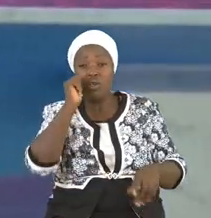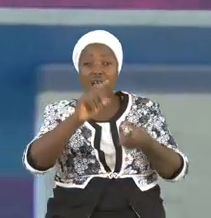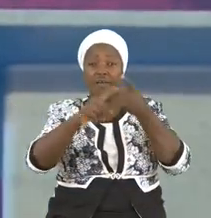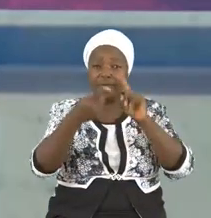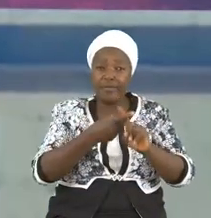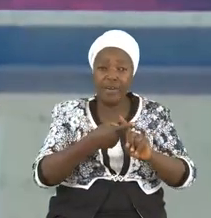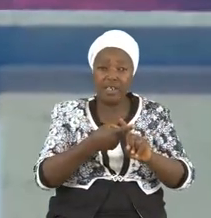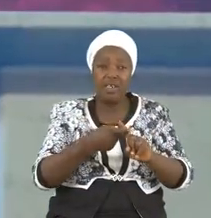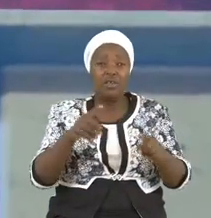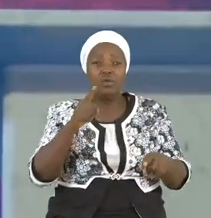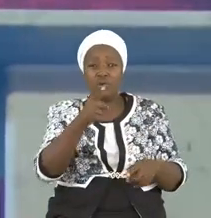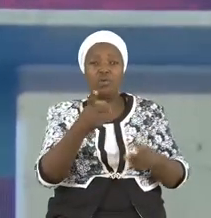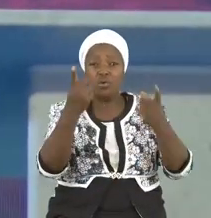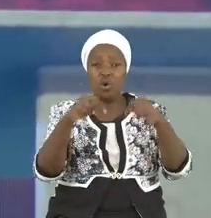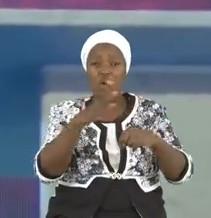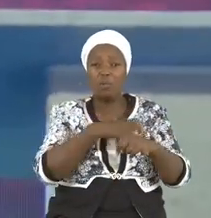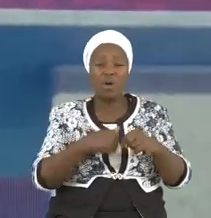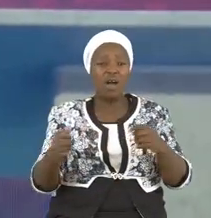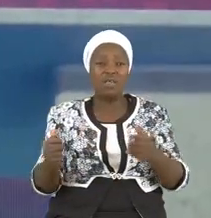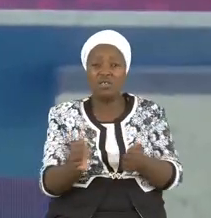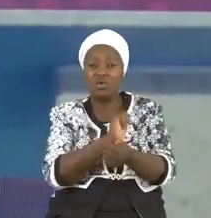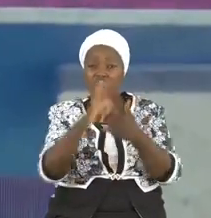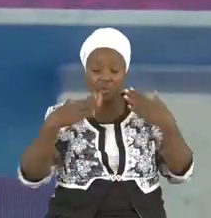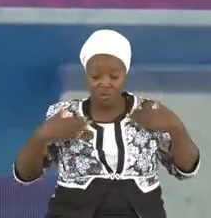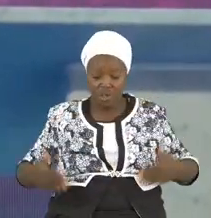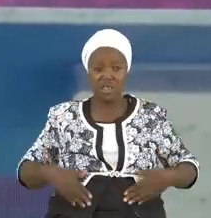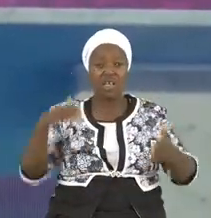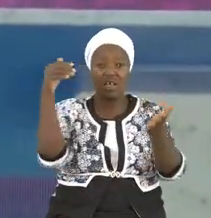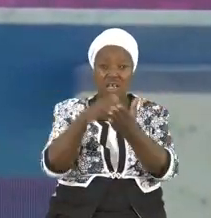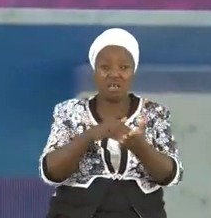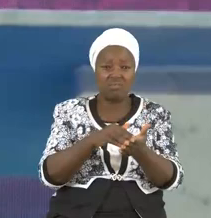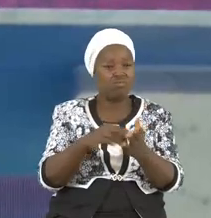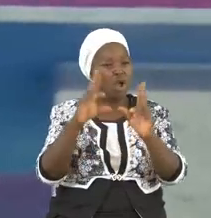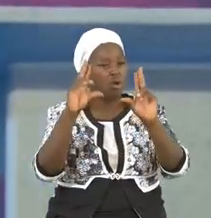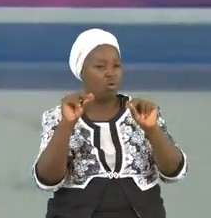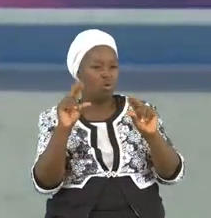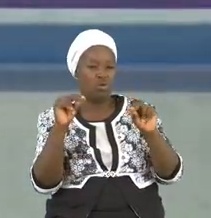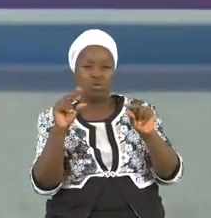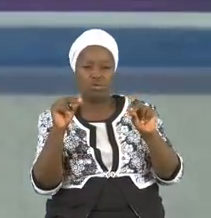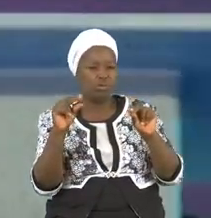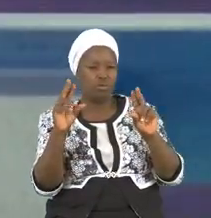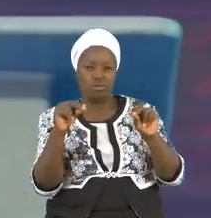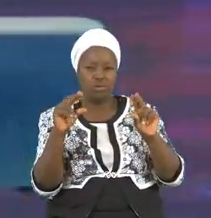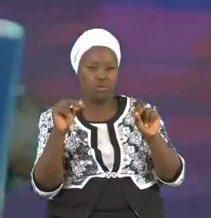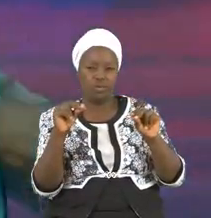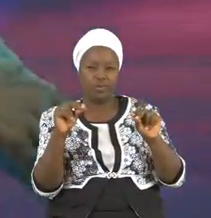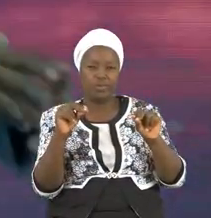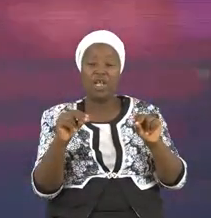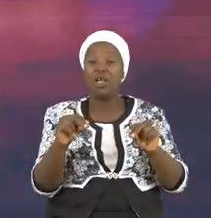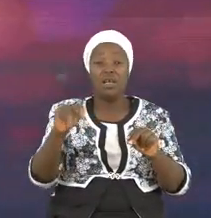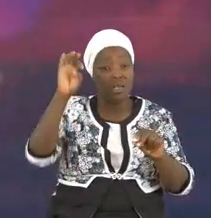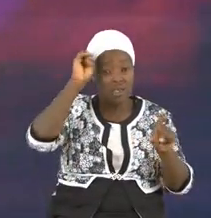come and mess up together again. He does not do that. He does not lead you to